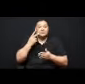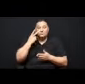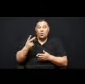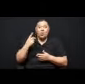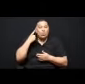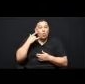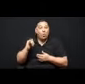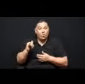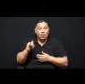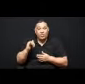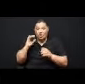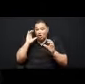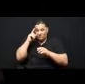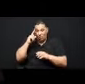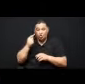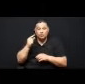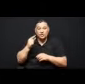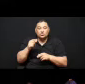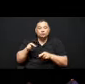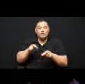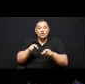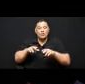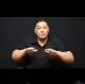and decided this was home.